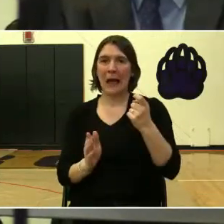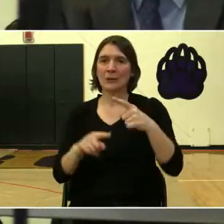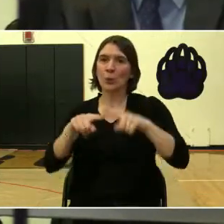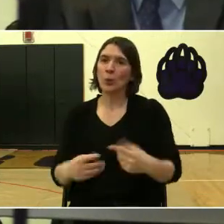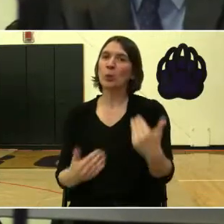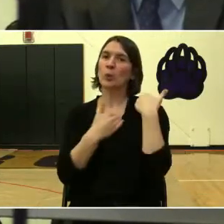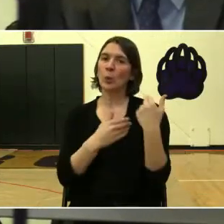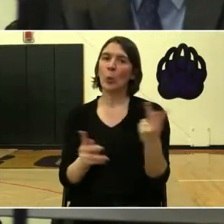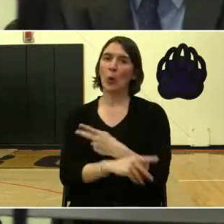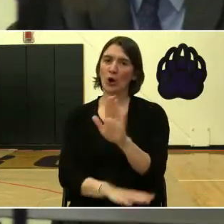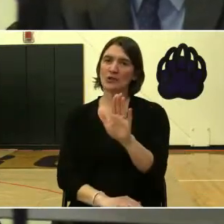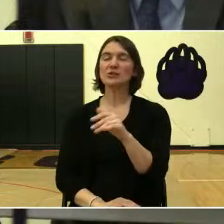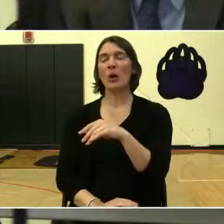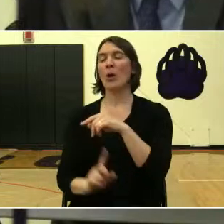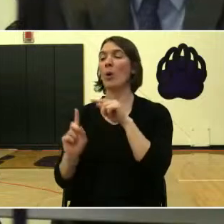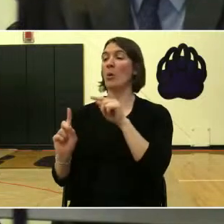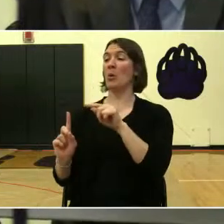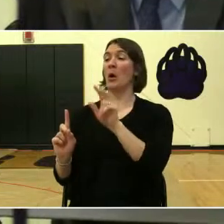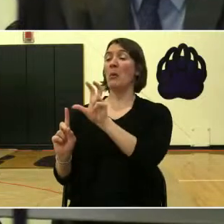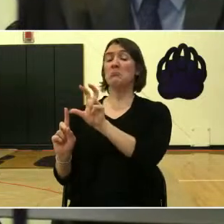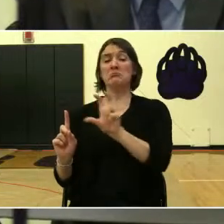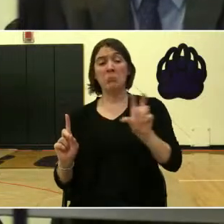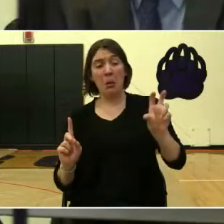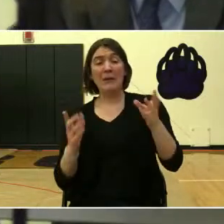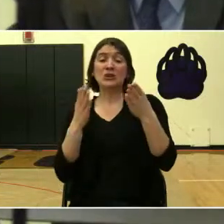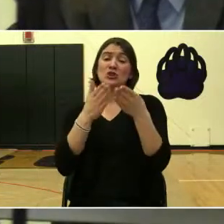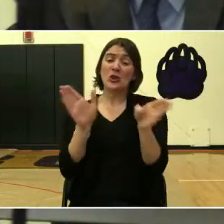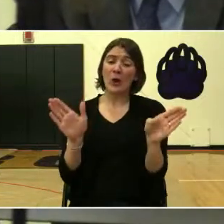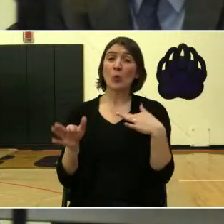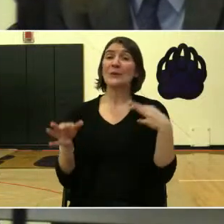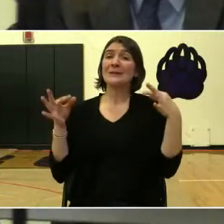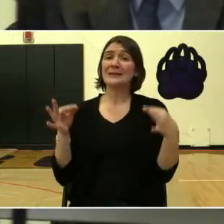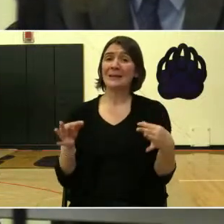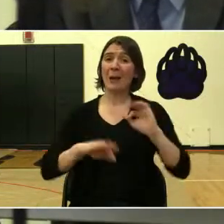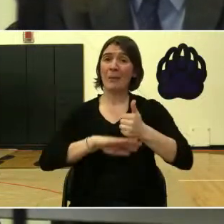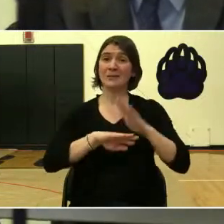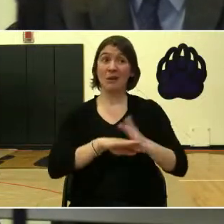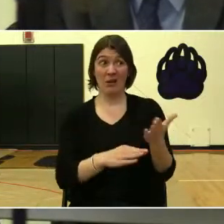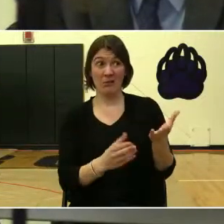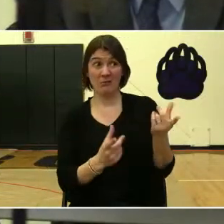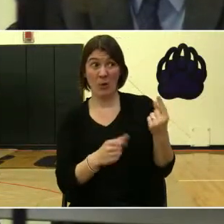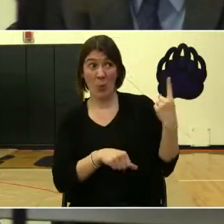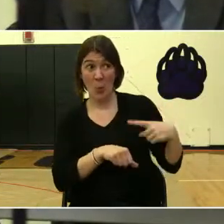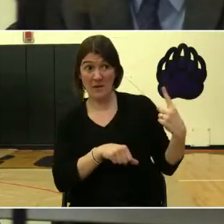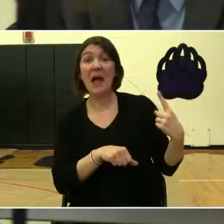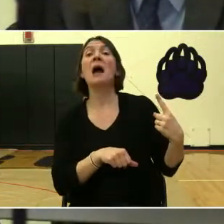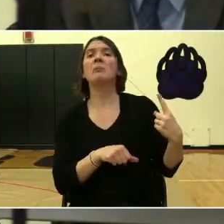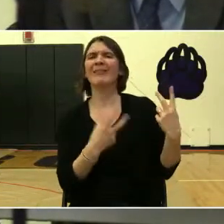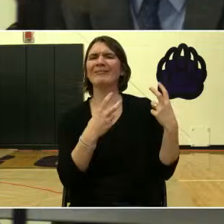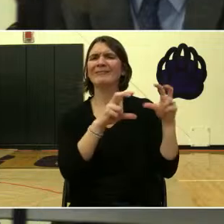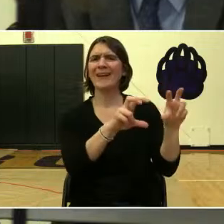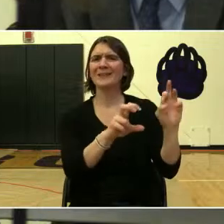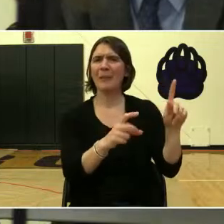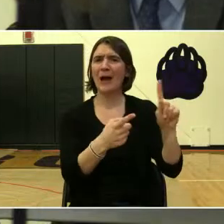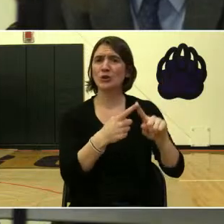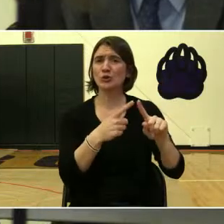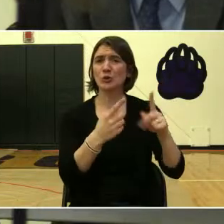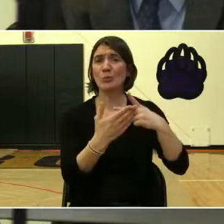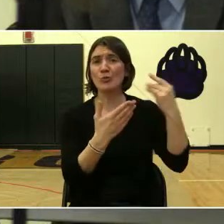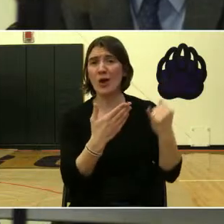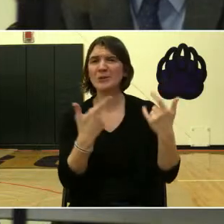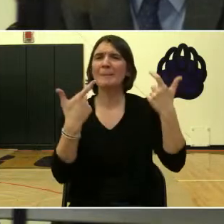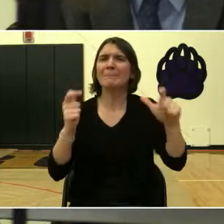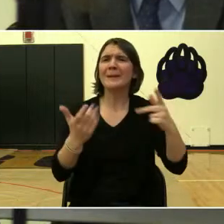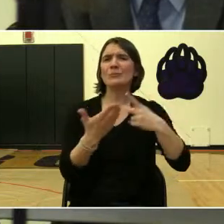so as far as a I think generally speaking that's the methodology is that we invest These funds back into Capital